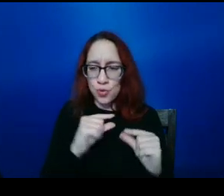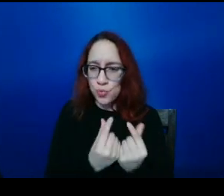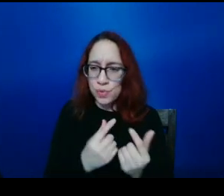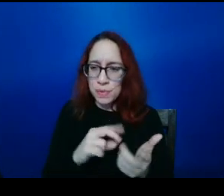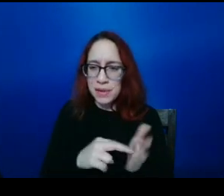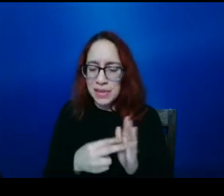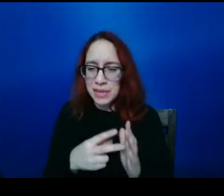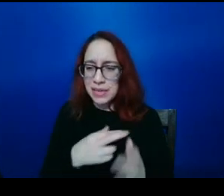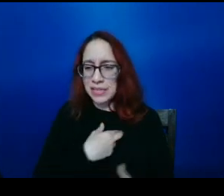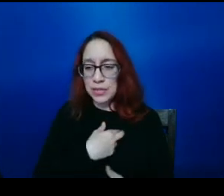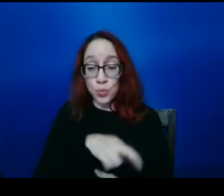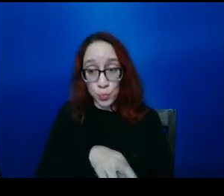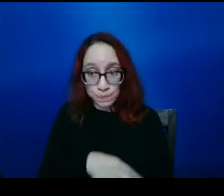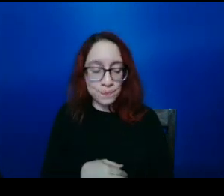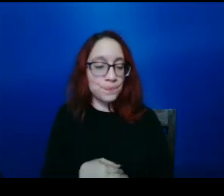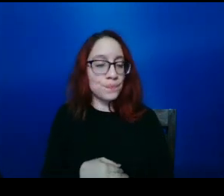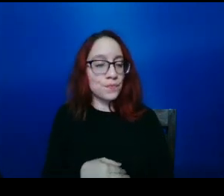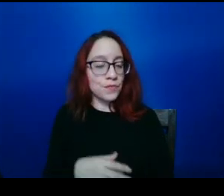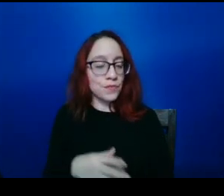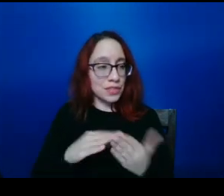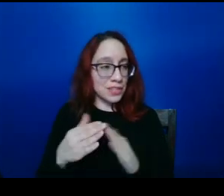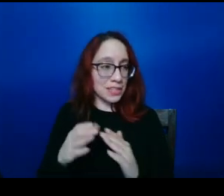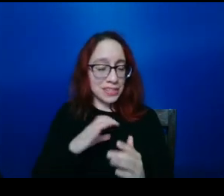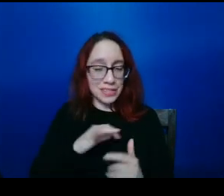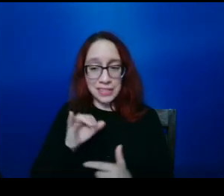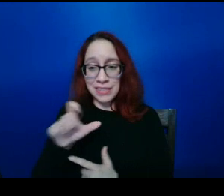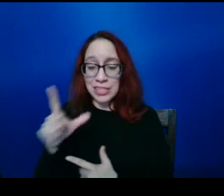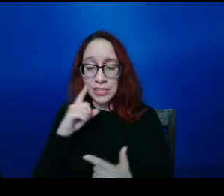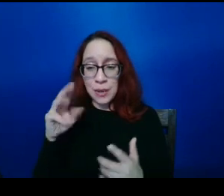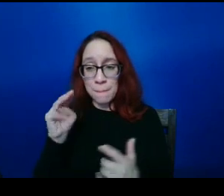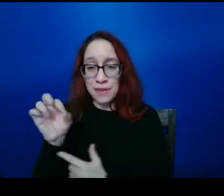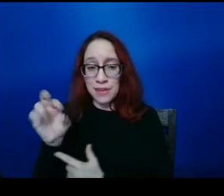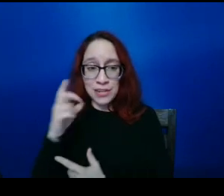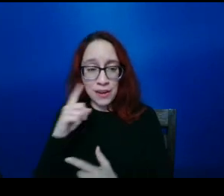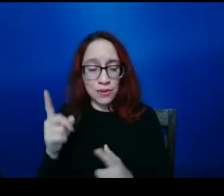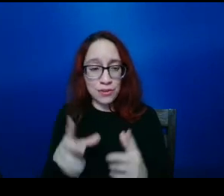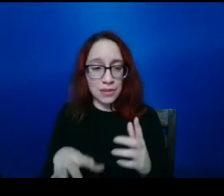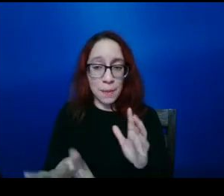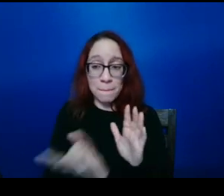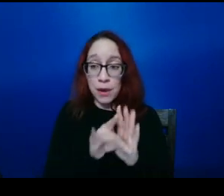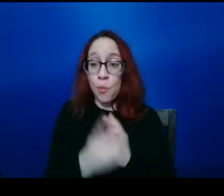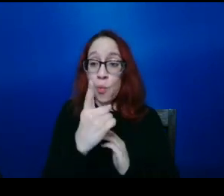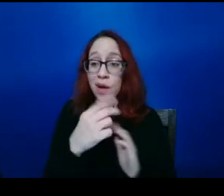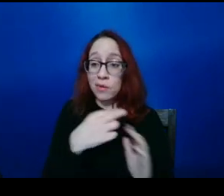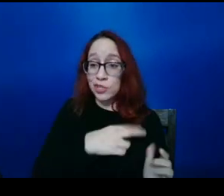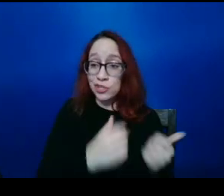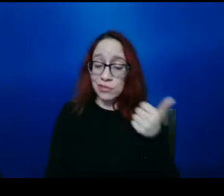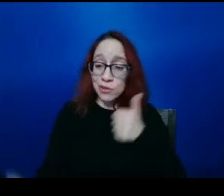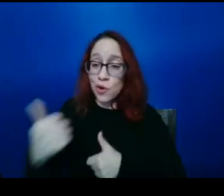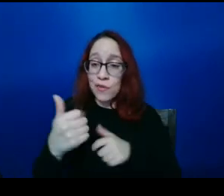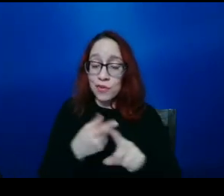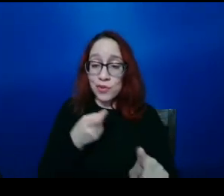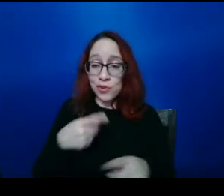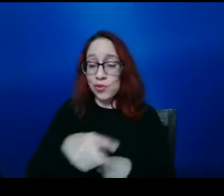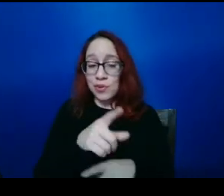it a religion. The city council and mayor has chosen to choose one religion over another and outside their